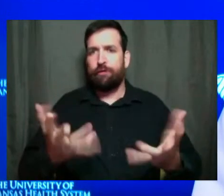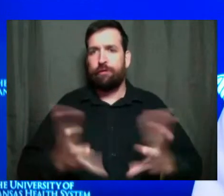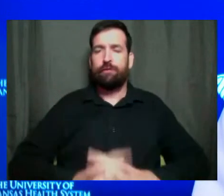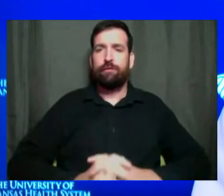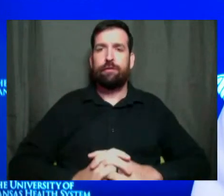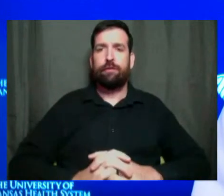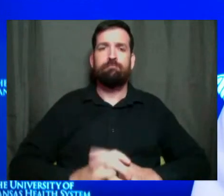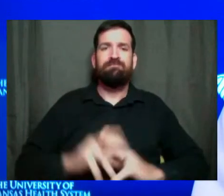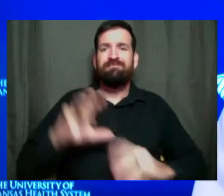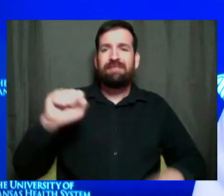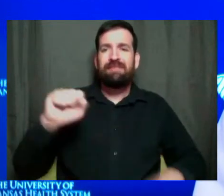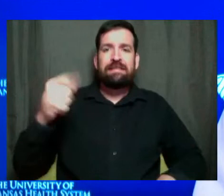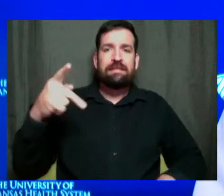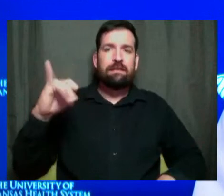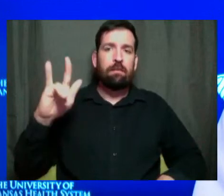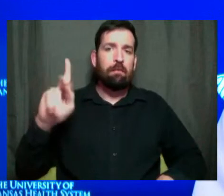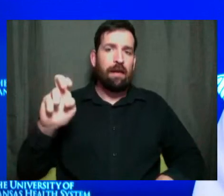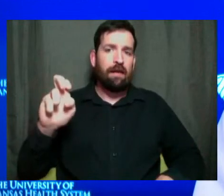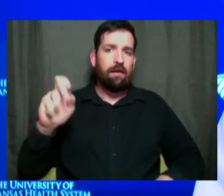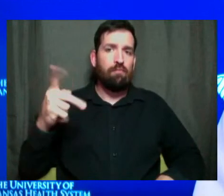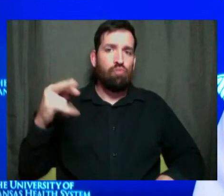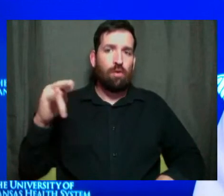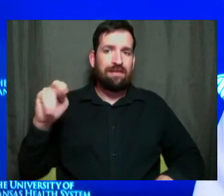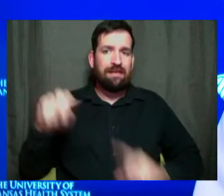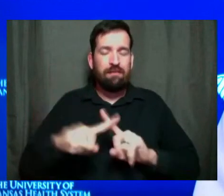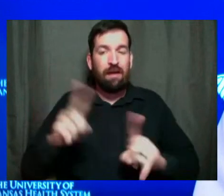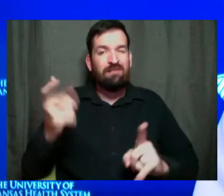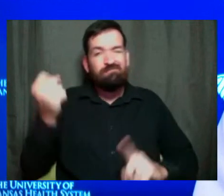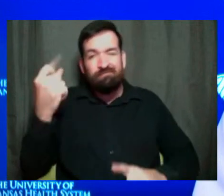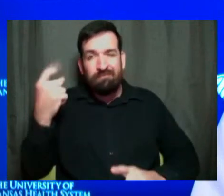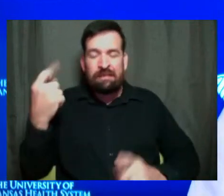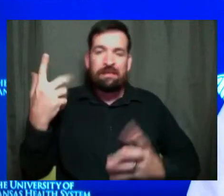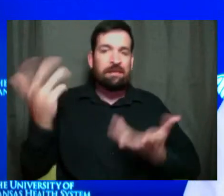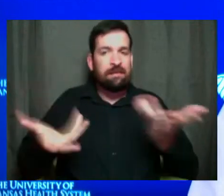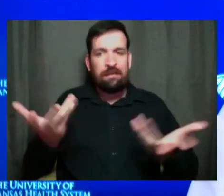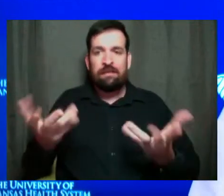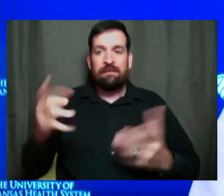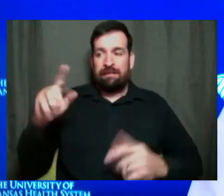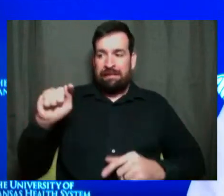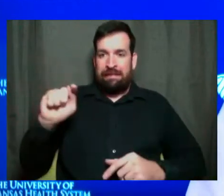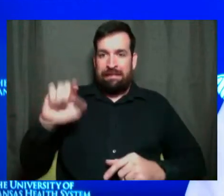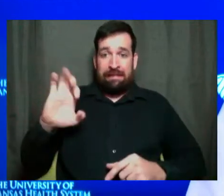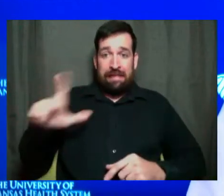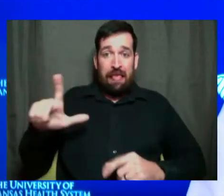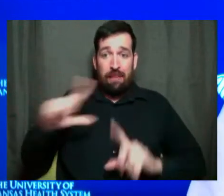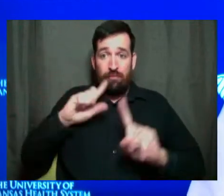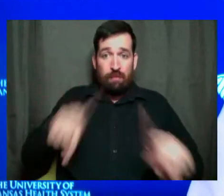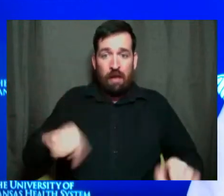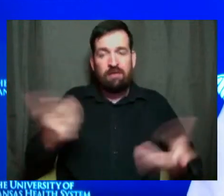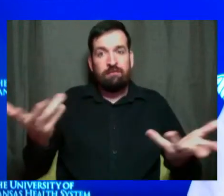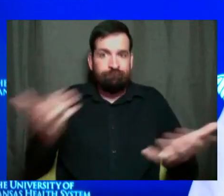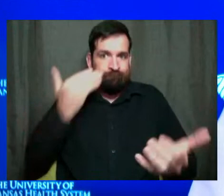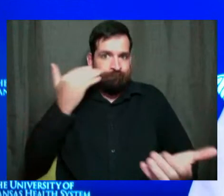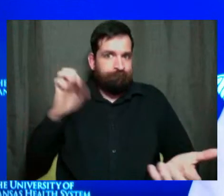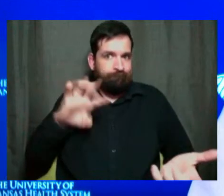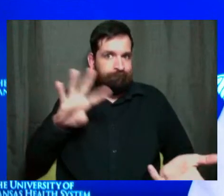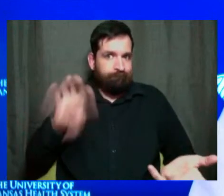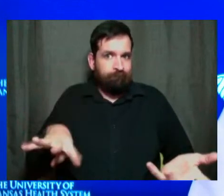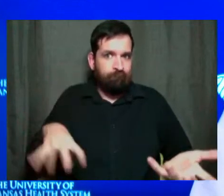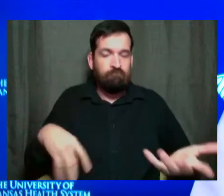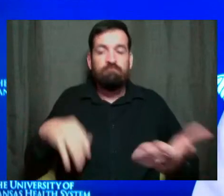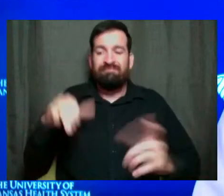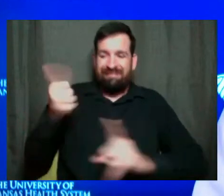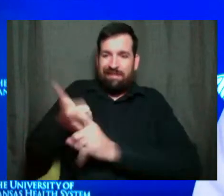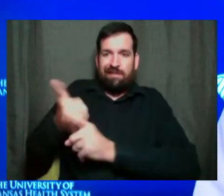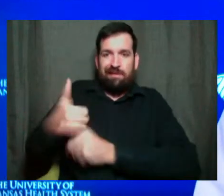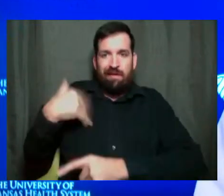spike protein, but we take it with a grain of salt because we don't know what the T-cell response is going to be. And your T-cells are your cells that are going to have the memory, and then when